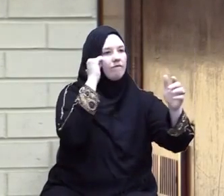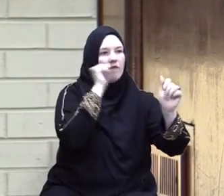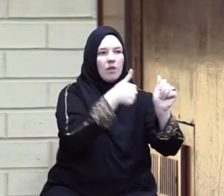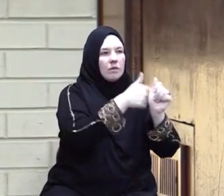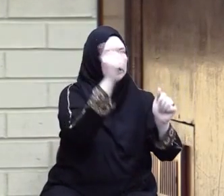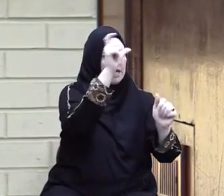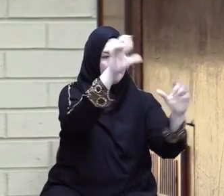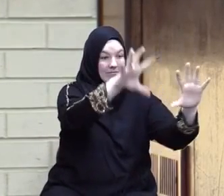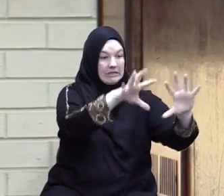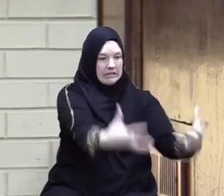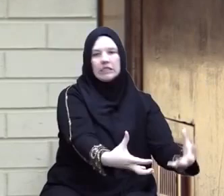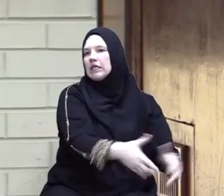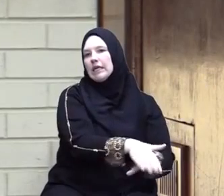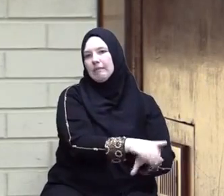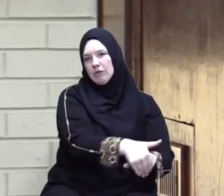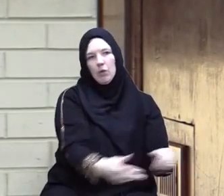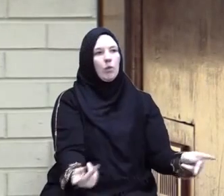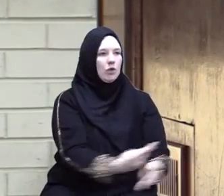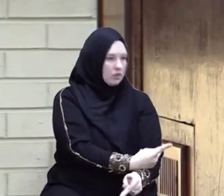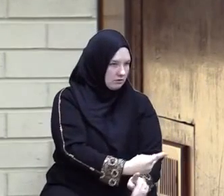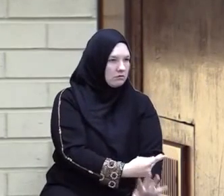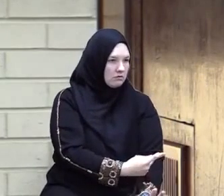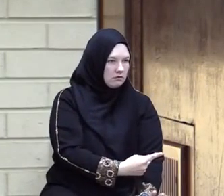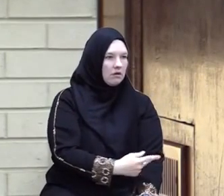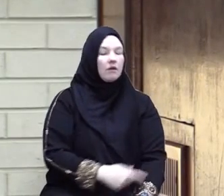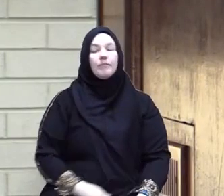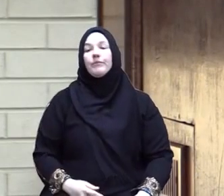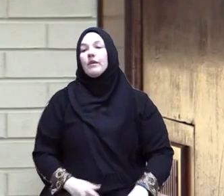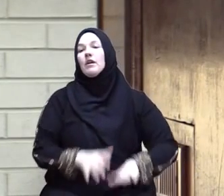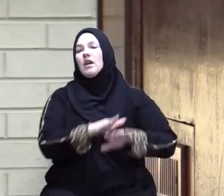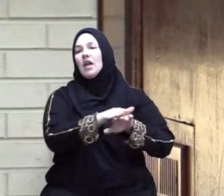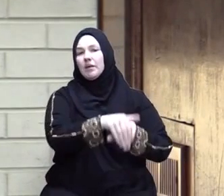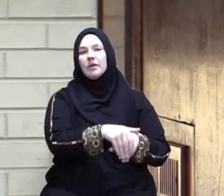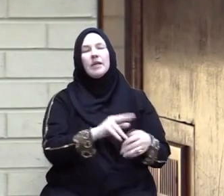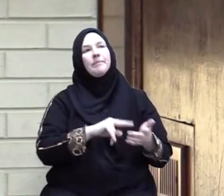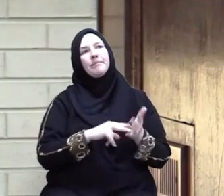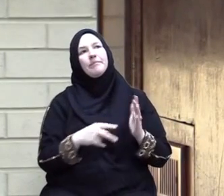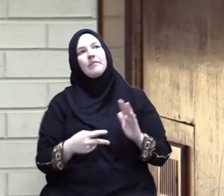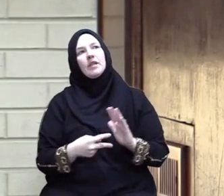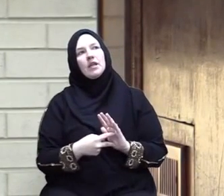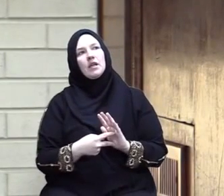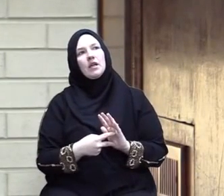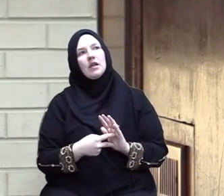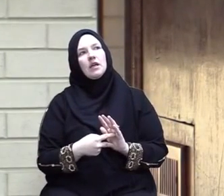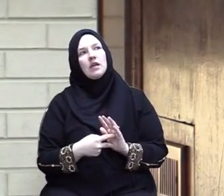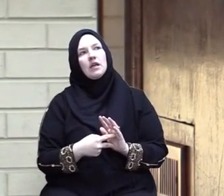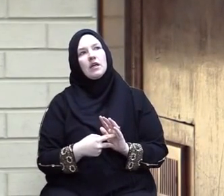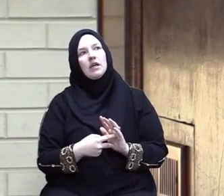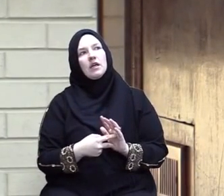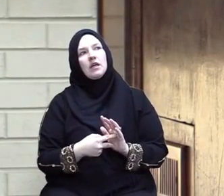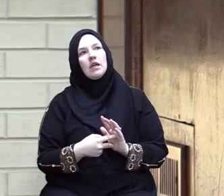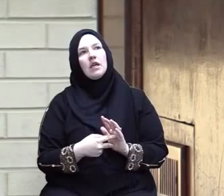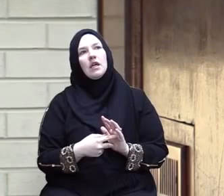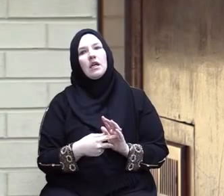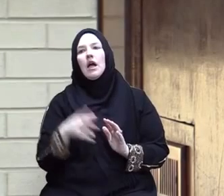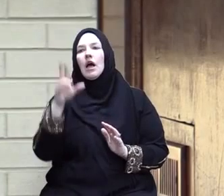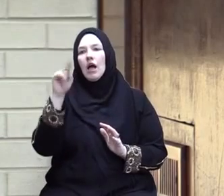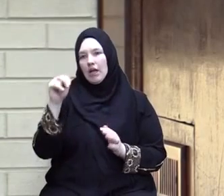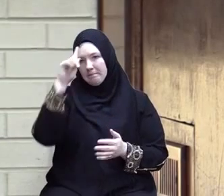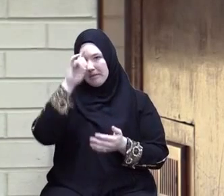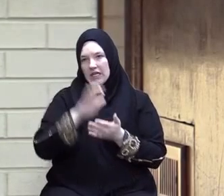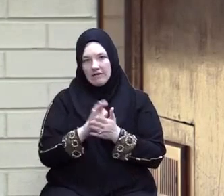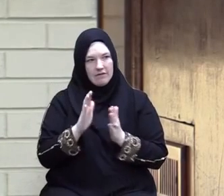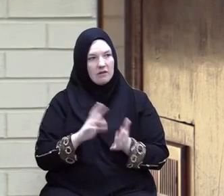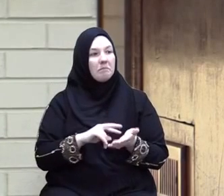before. The hypocrites, they cover their unbelief when they are with the